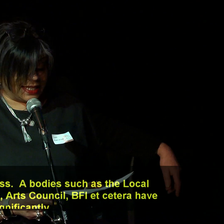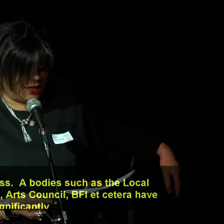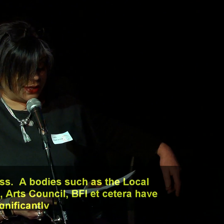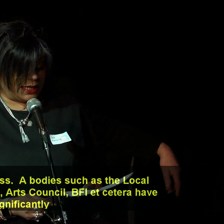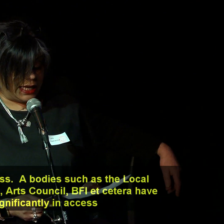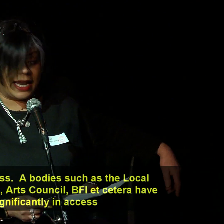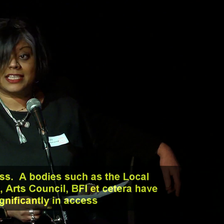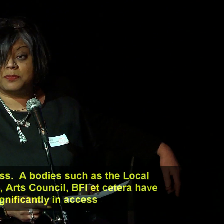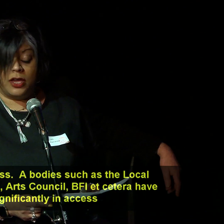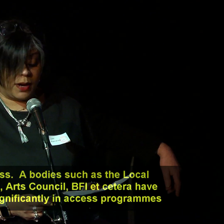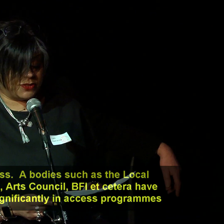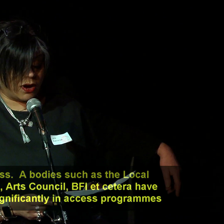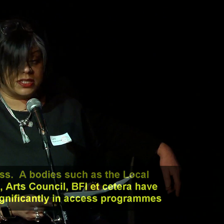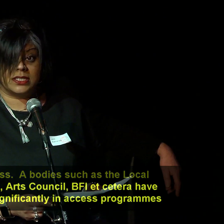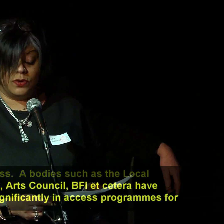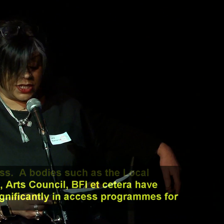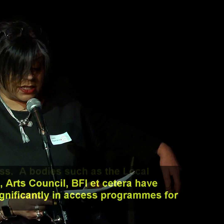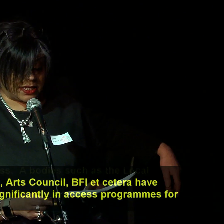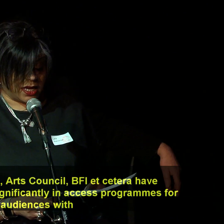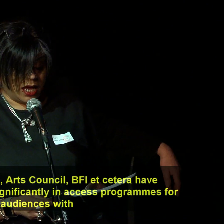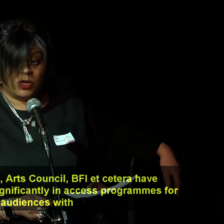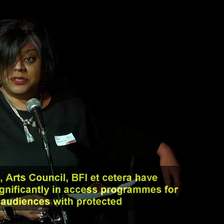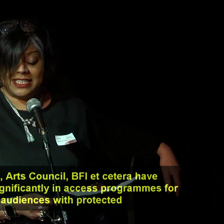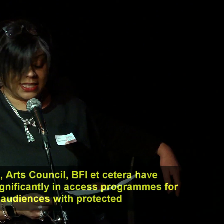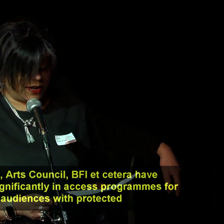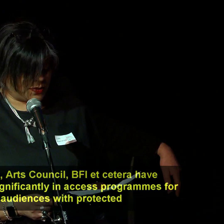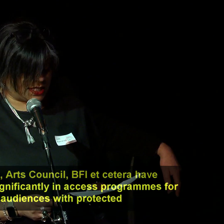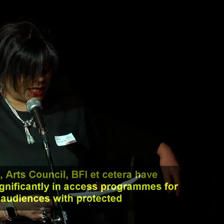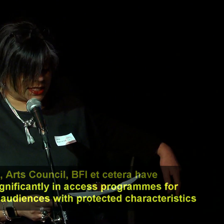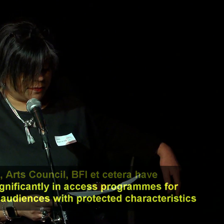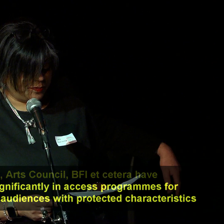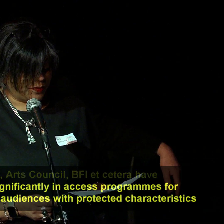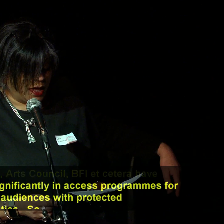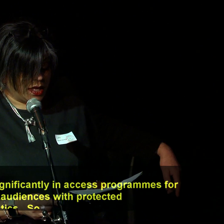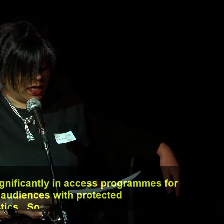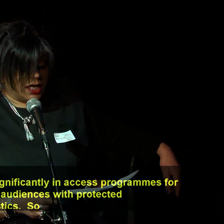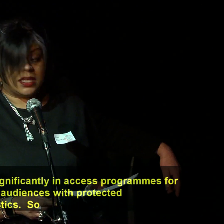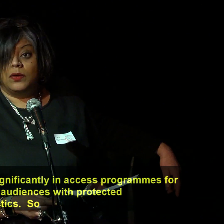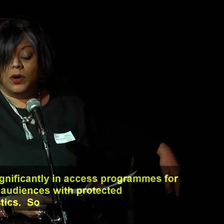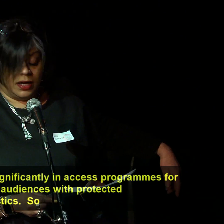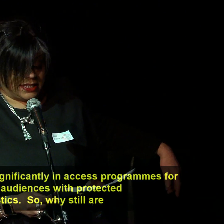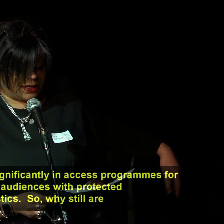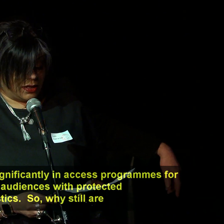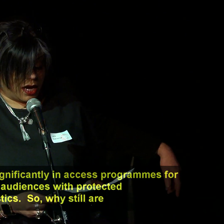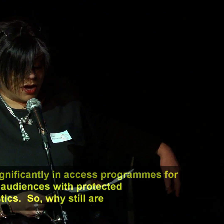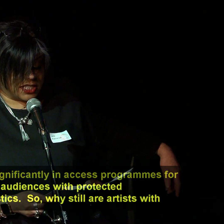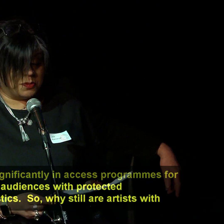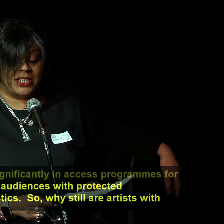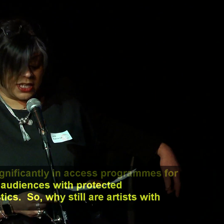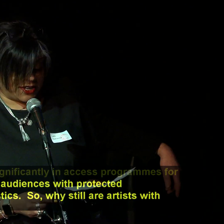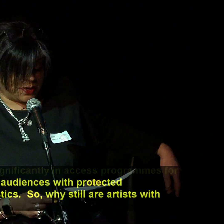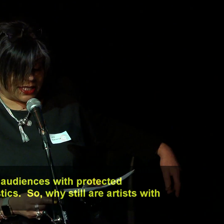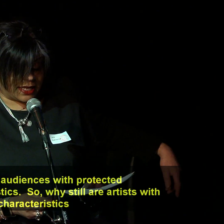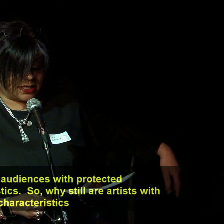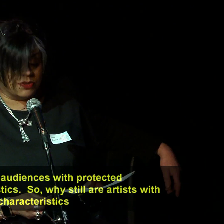invested significantly in access programmes for artists and audiences with protected characteristics. So why still are artists with